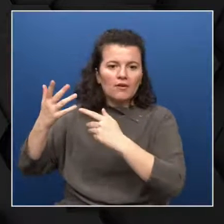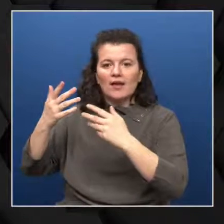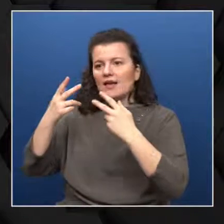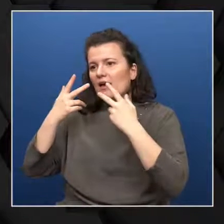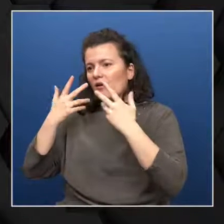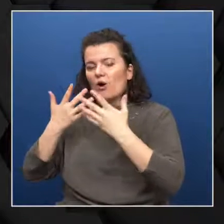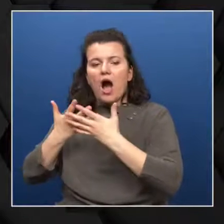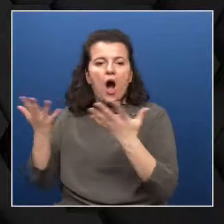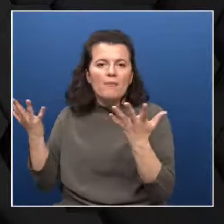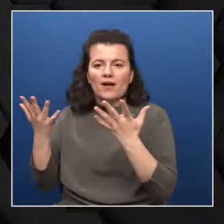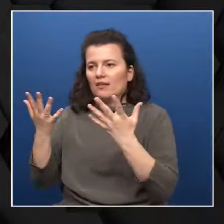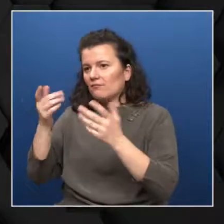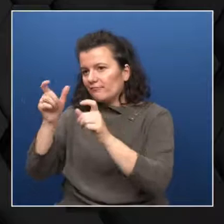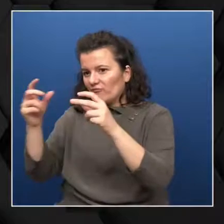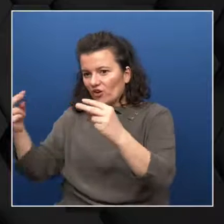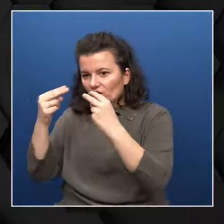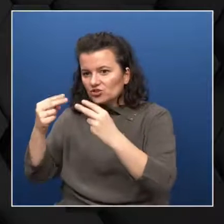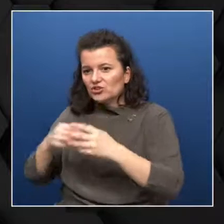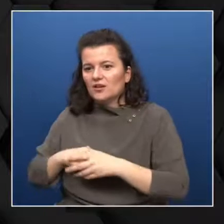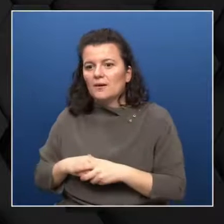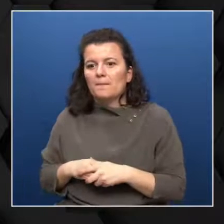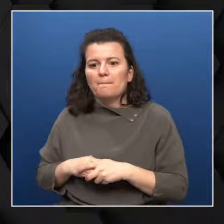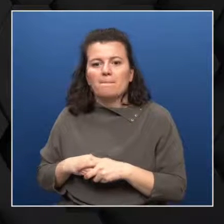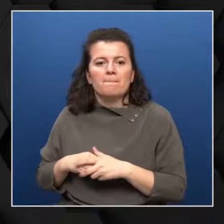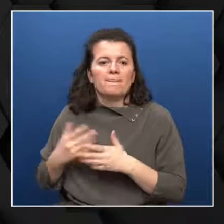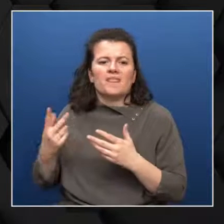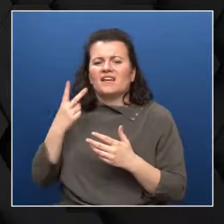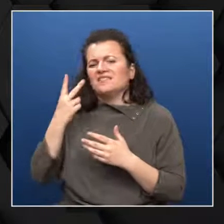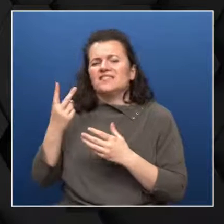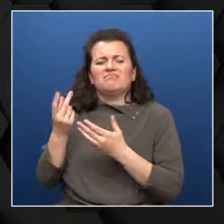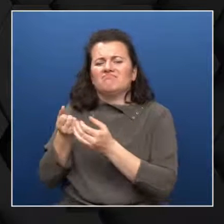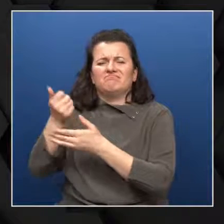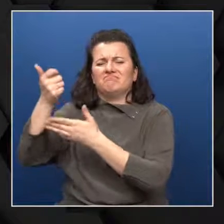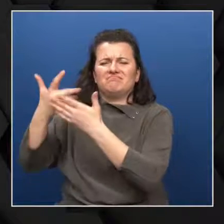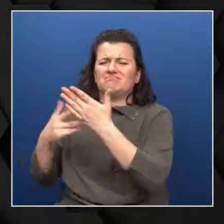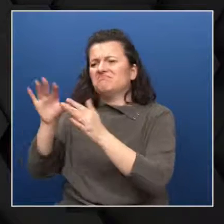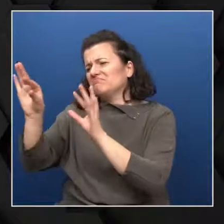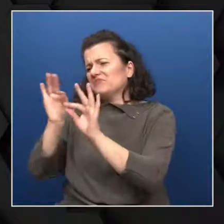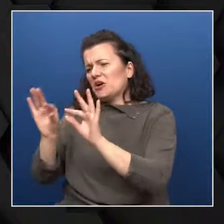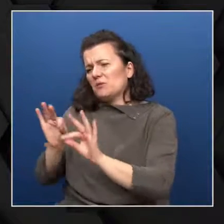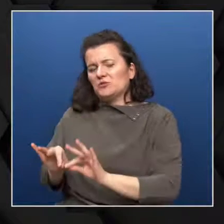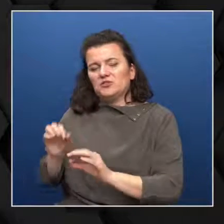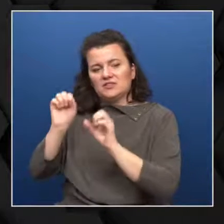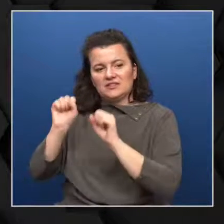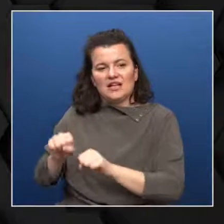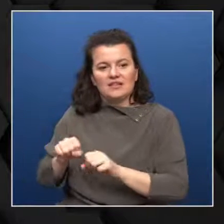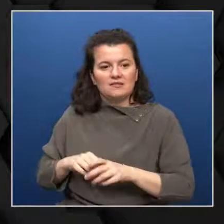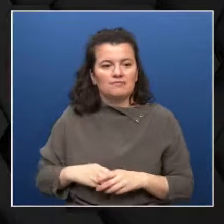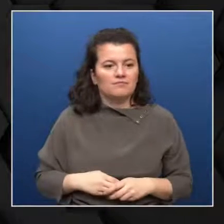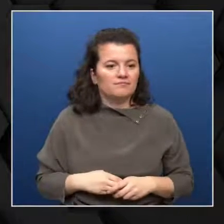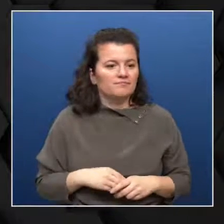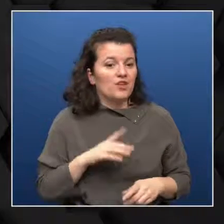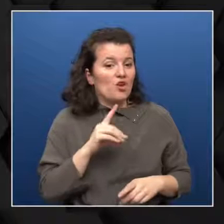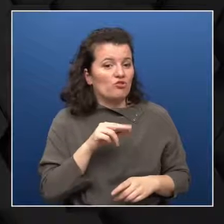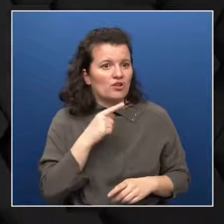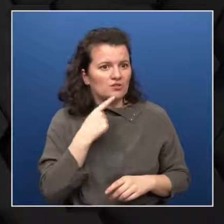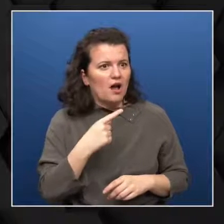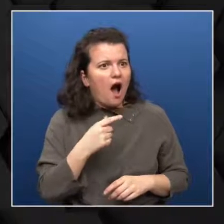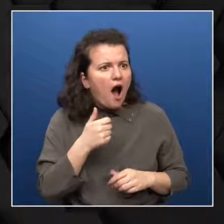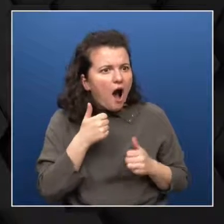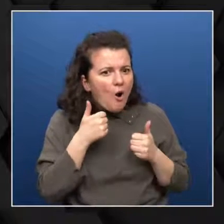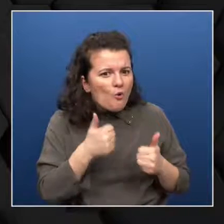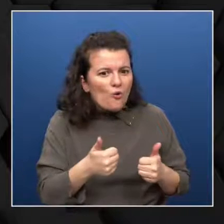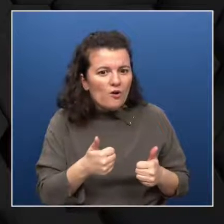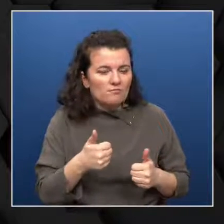currently watching, how long people are watching, and so on. This is so cool, Hank. I did not